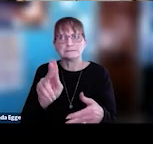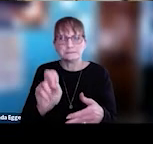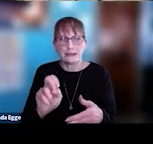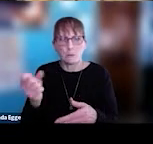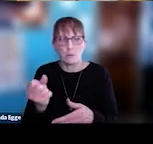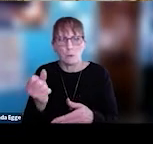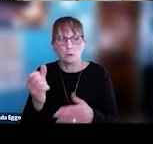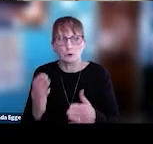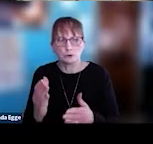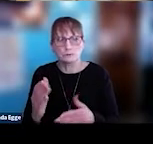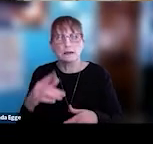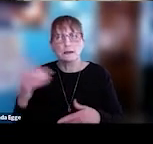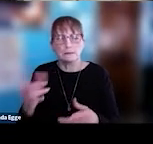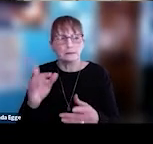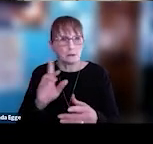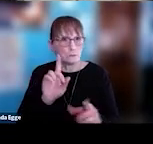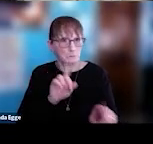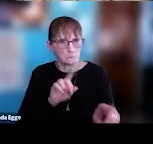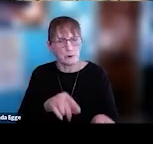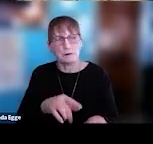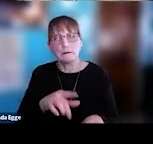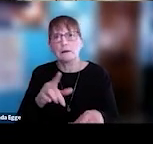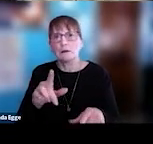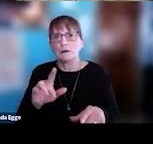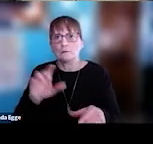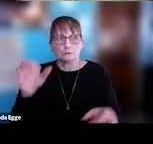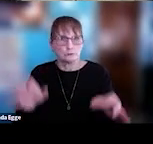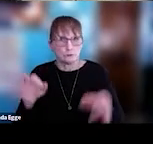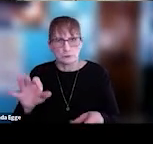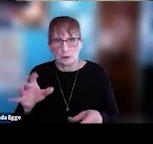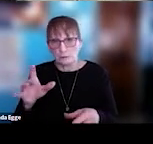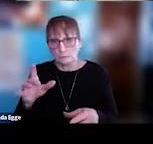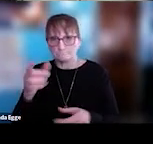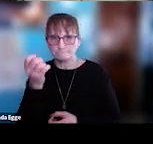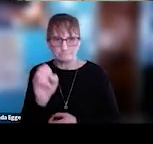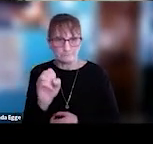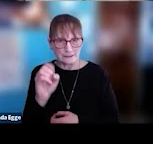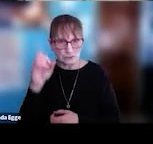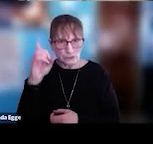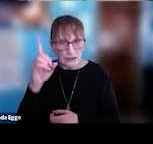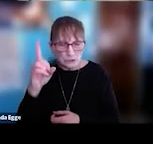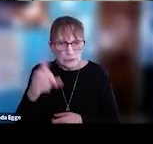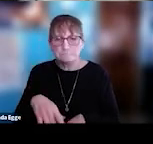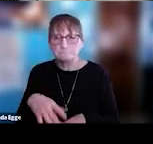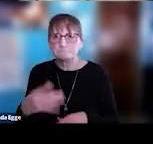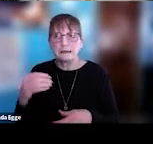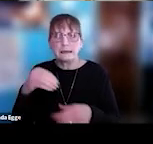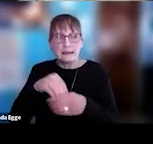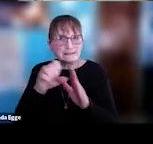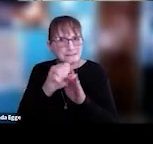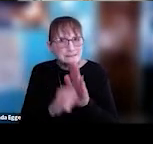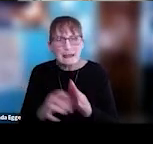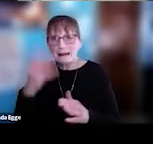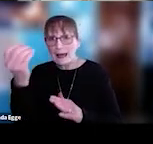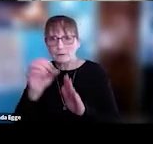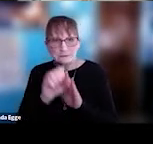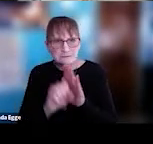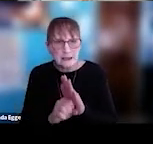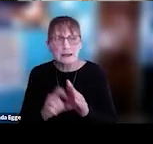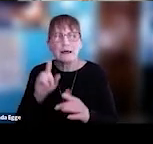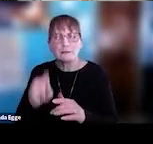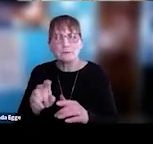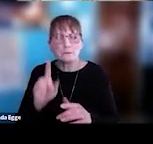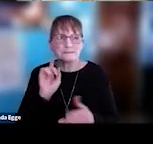to attend judicial training, judicial education, whether in-state or out-state, that really was identified as a barrier.